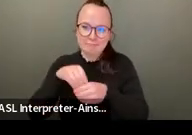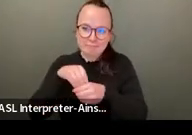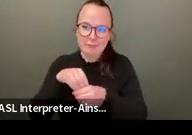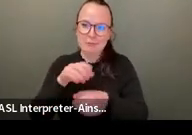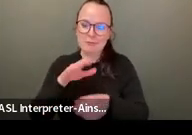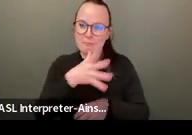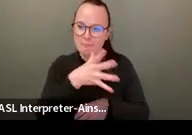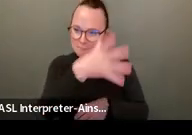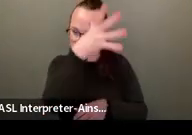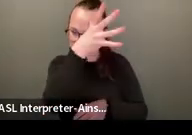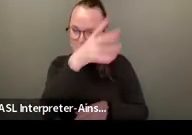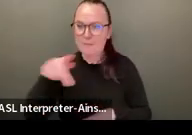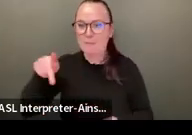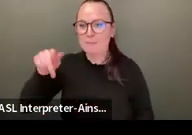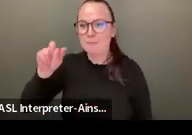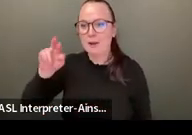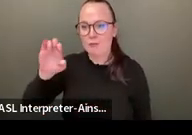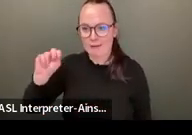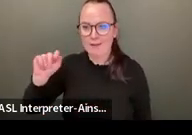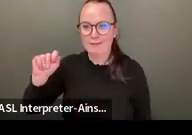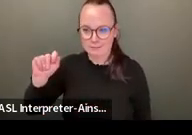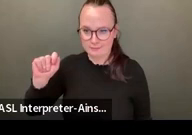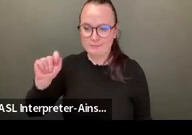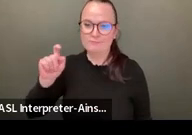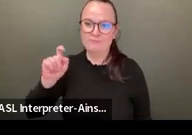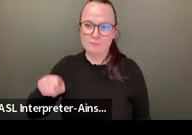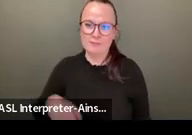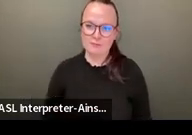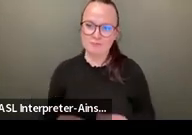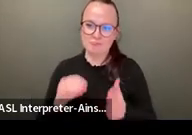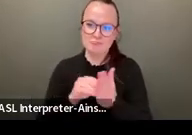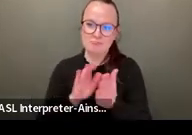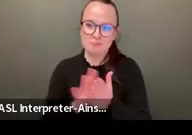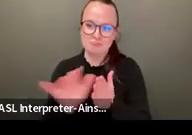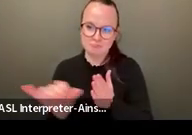specific to them is included in the written notice.